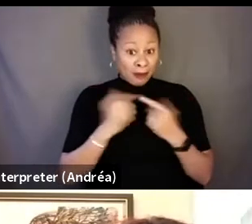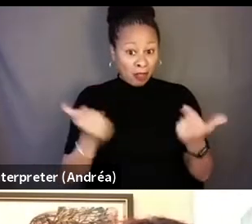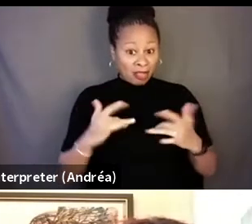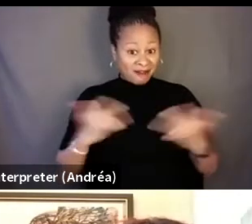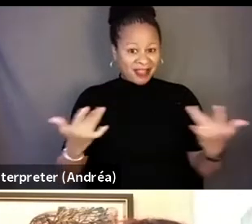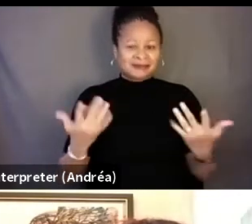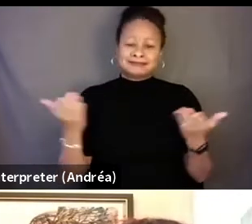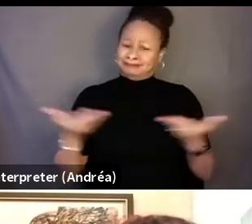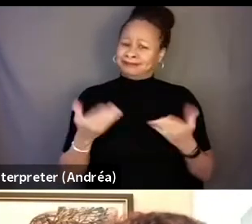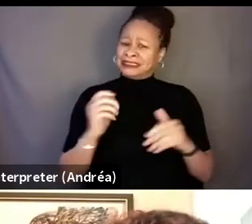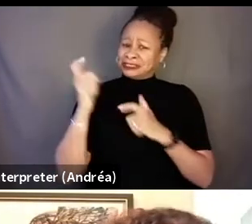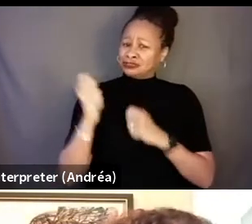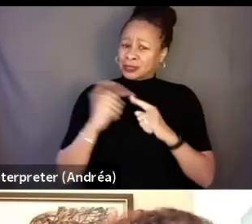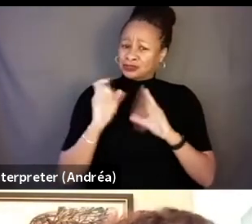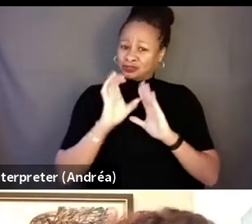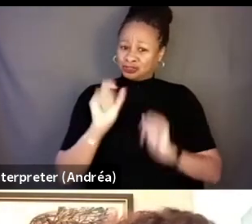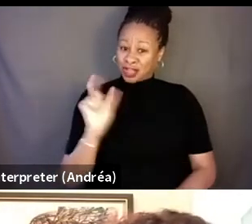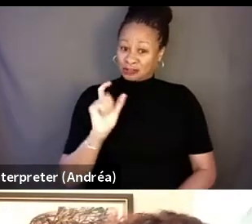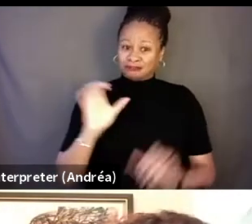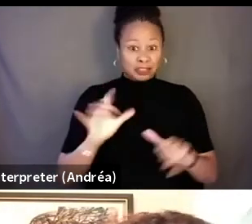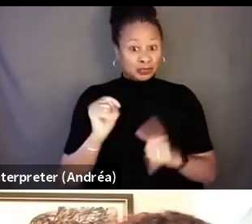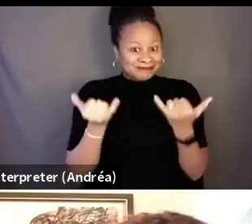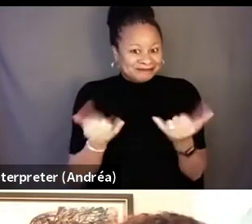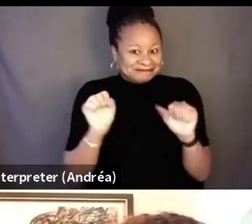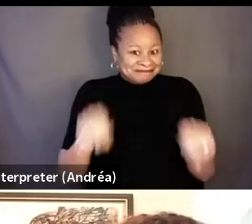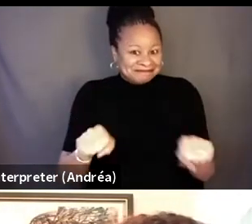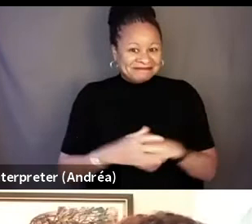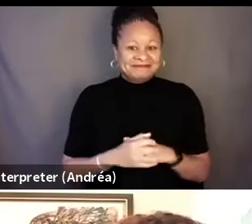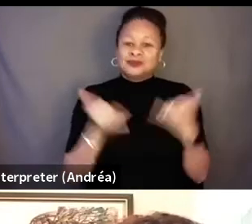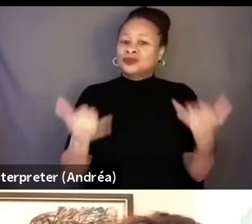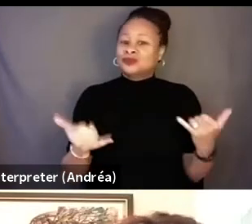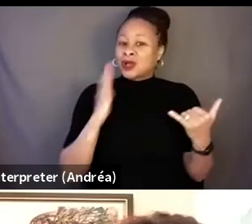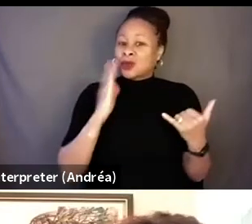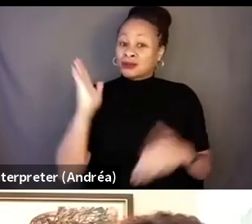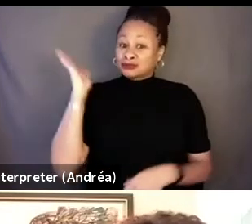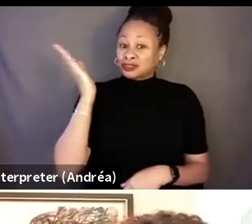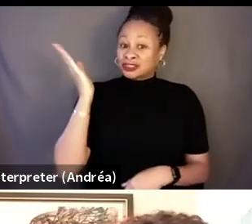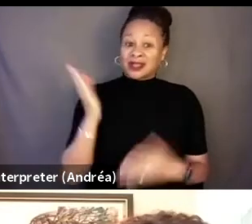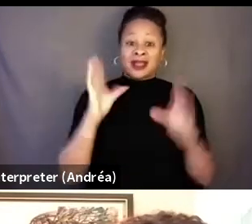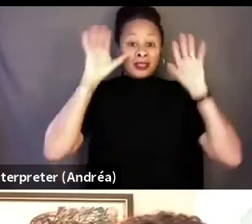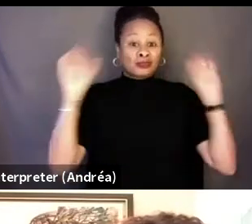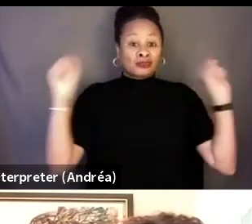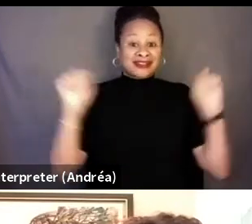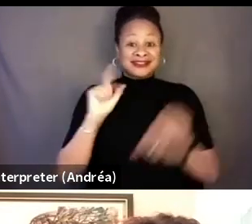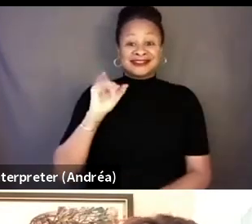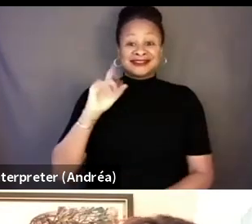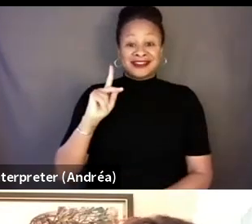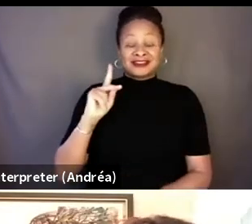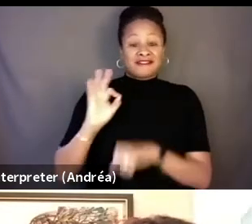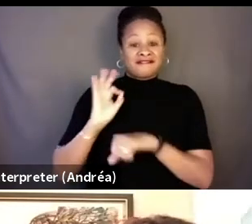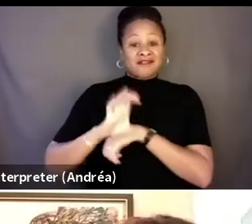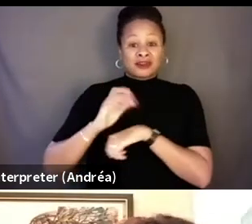invite you to subscribe to this channel. You can do that right now. Today, we present the President's Task Force on Education Outreach